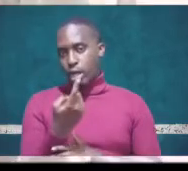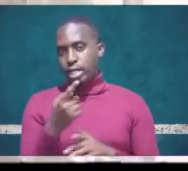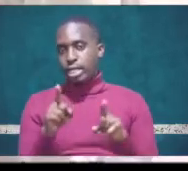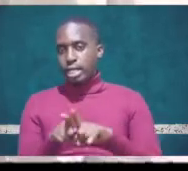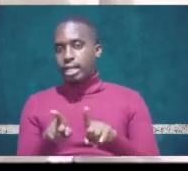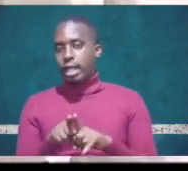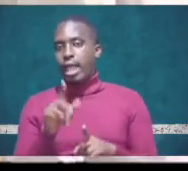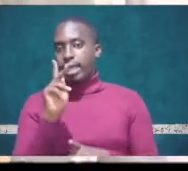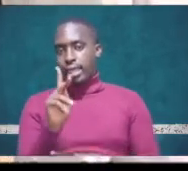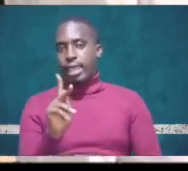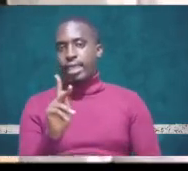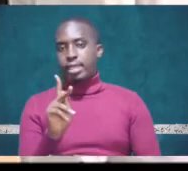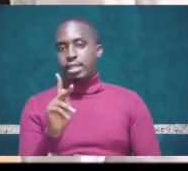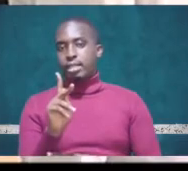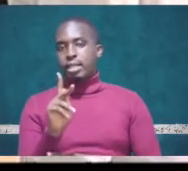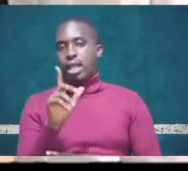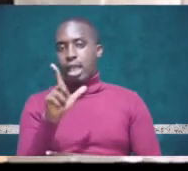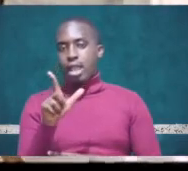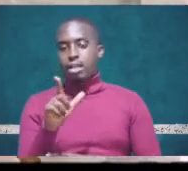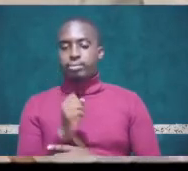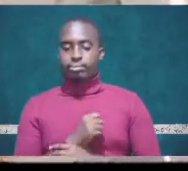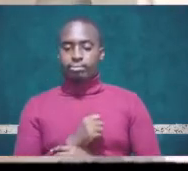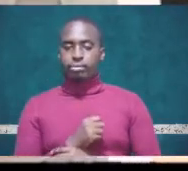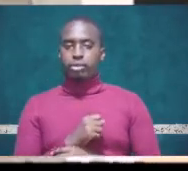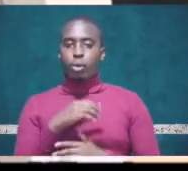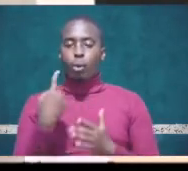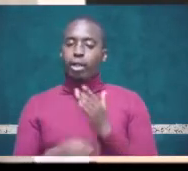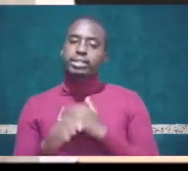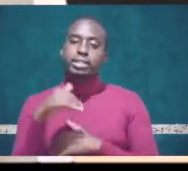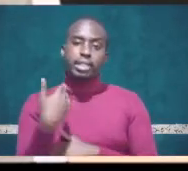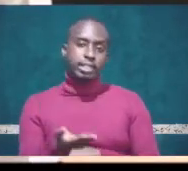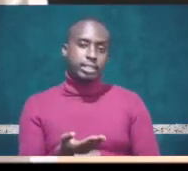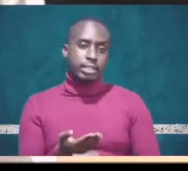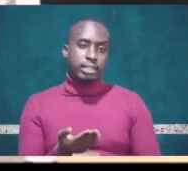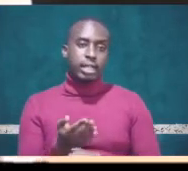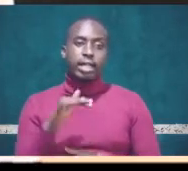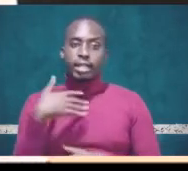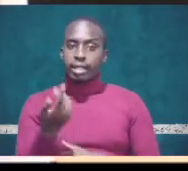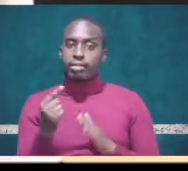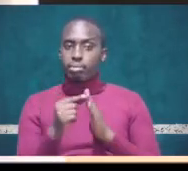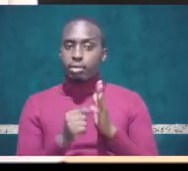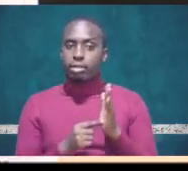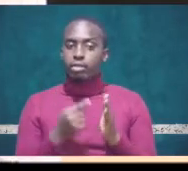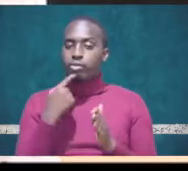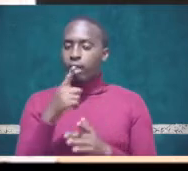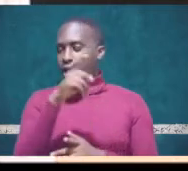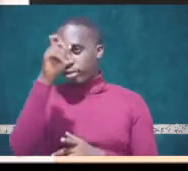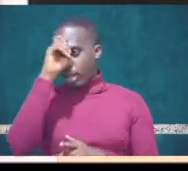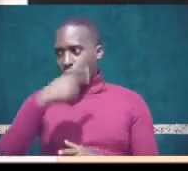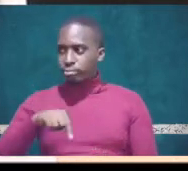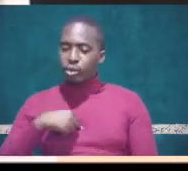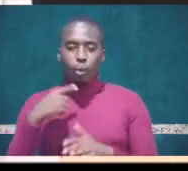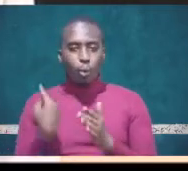E1 equals to KL. So what is next? The next point now is now to ask ourselves,